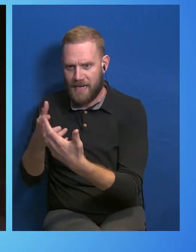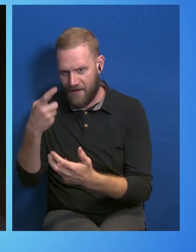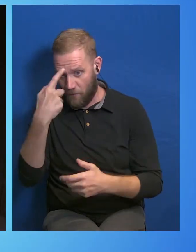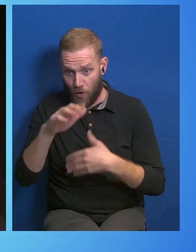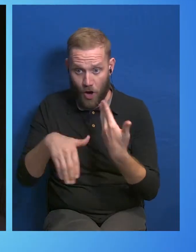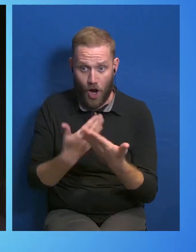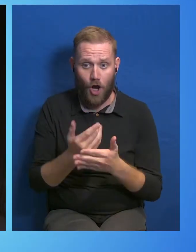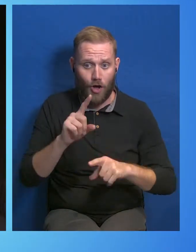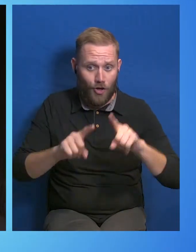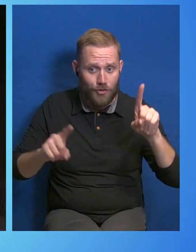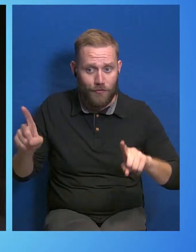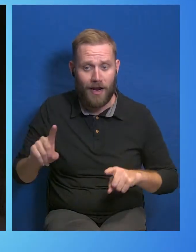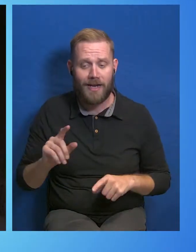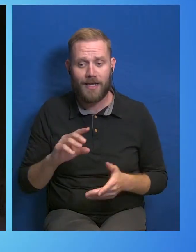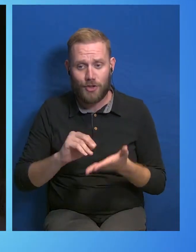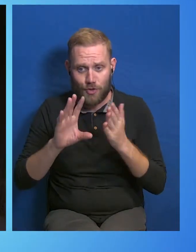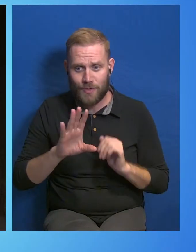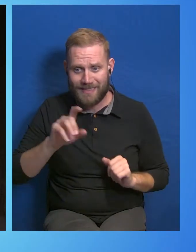students.